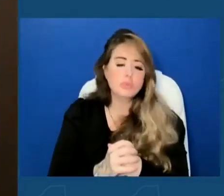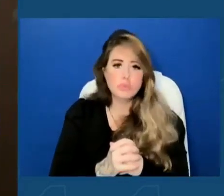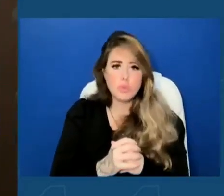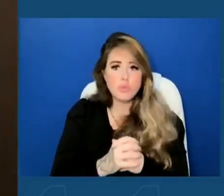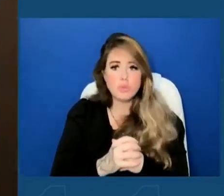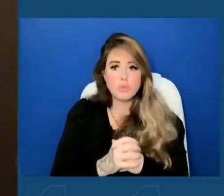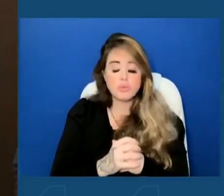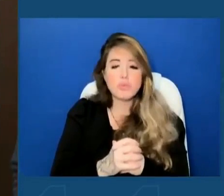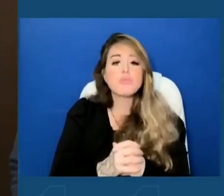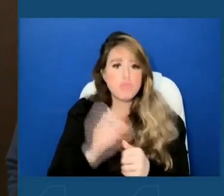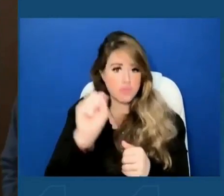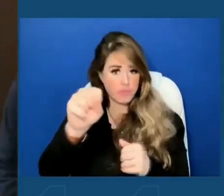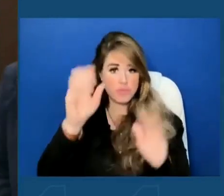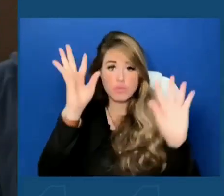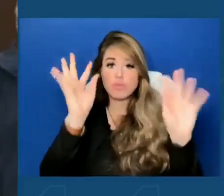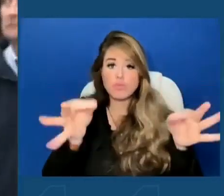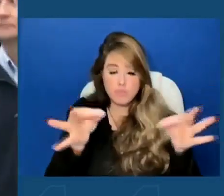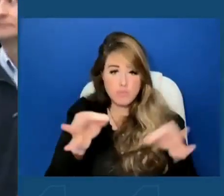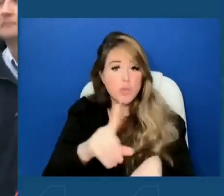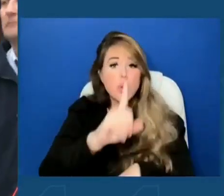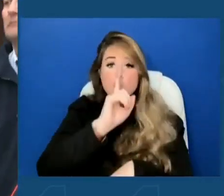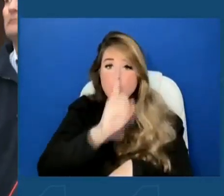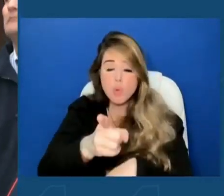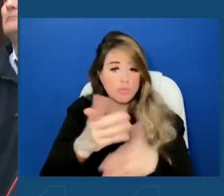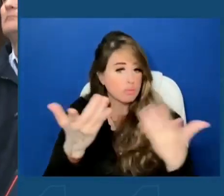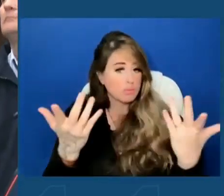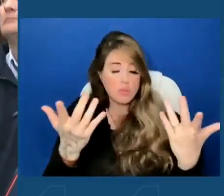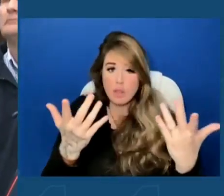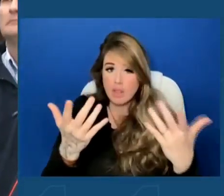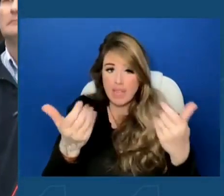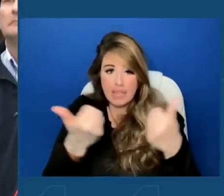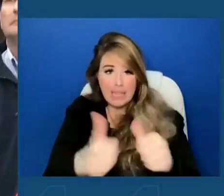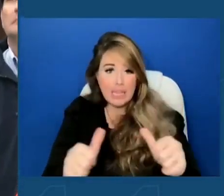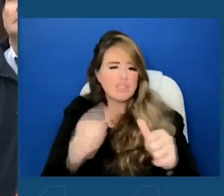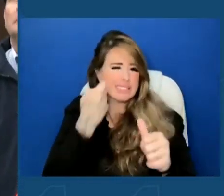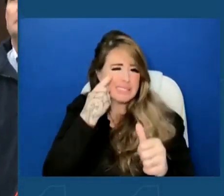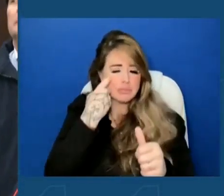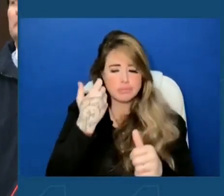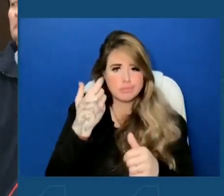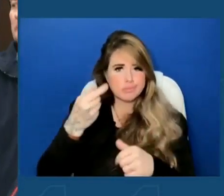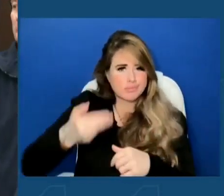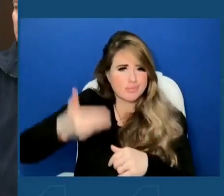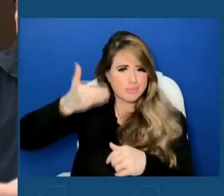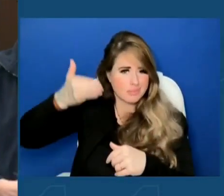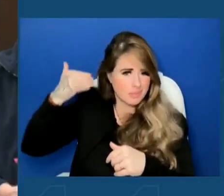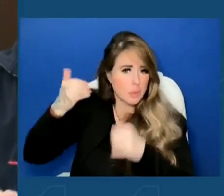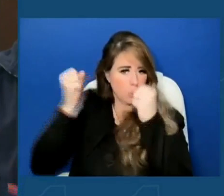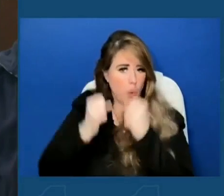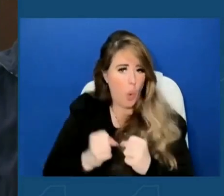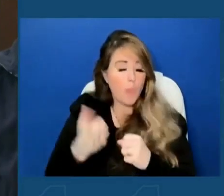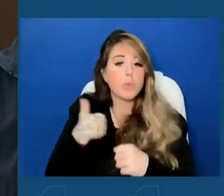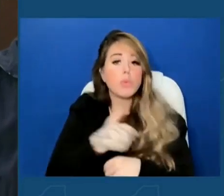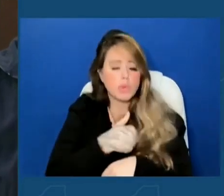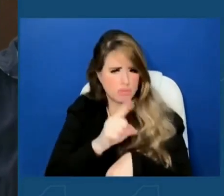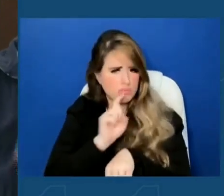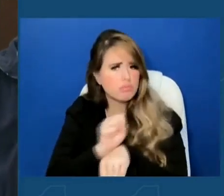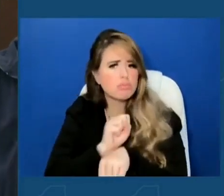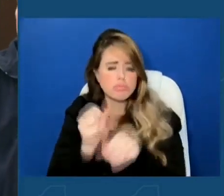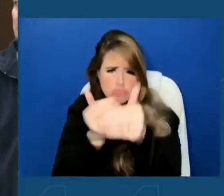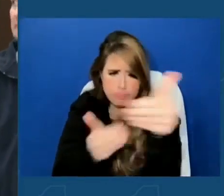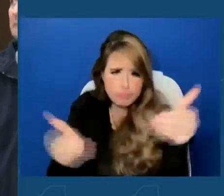Sure, absolutely. So prior to any storm, including the previous two historic storms, we begin local coordination days in